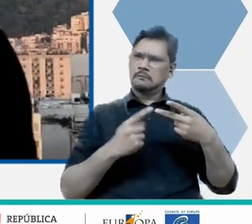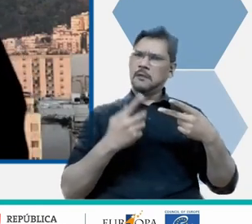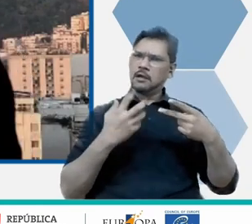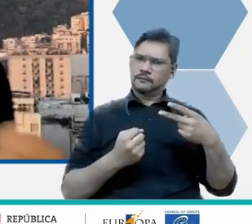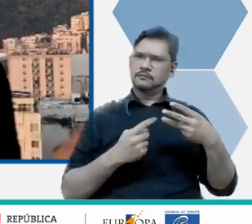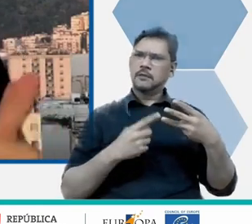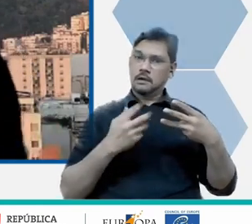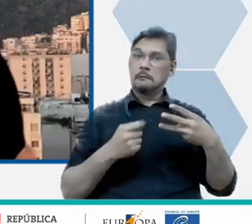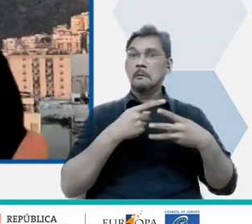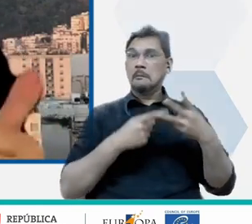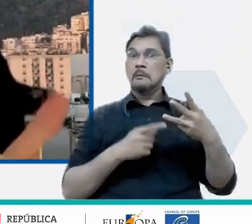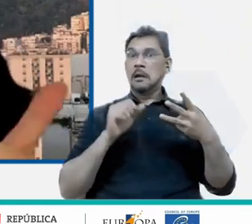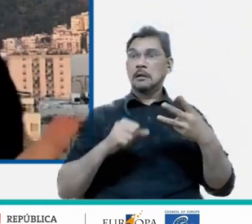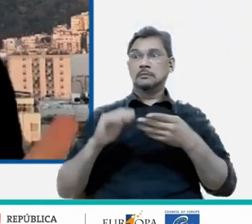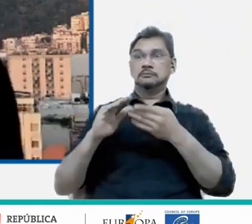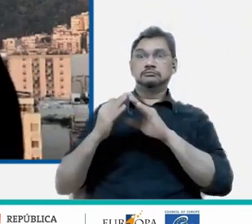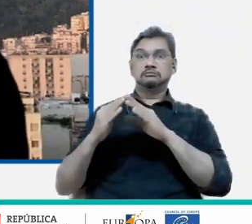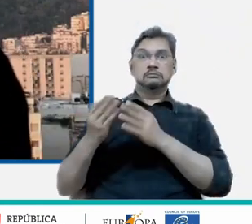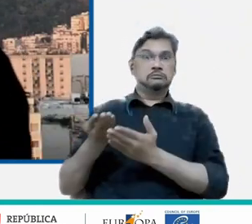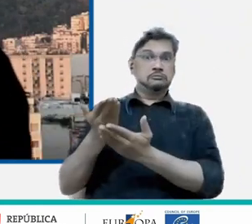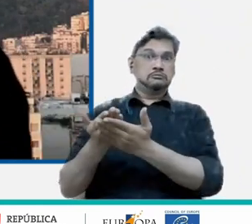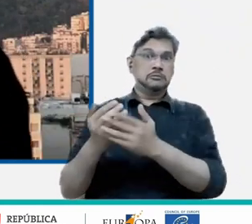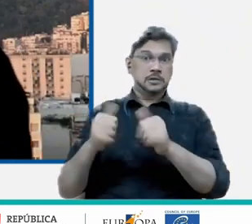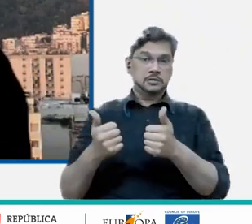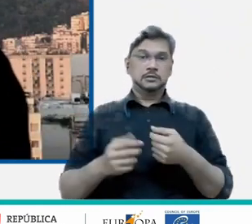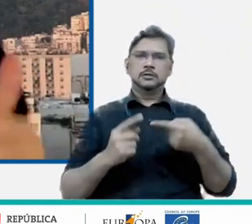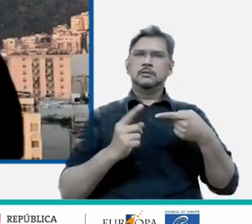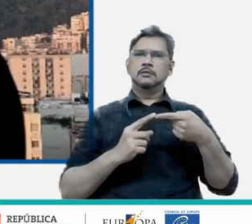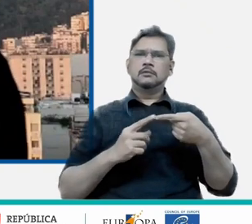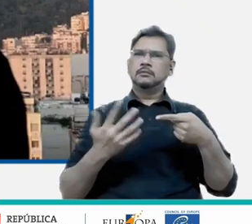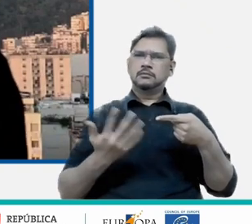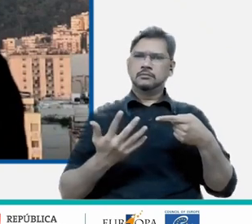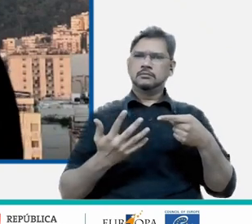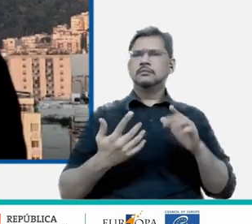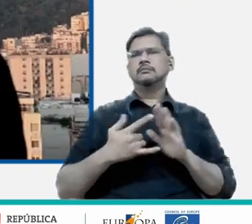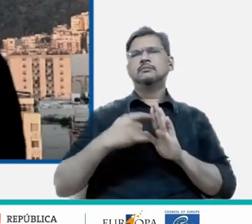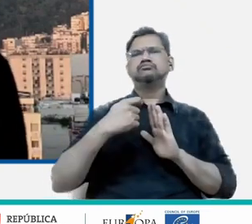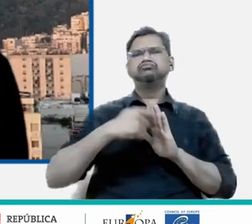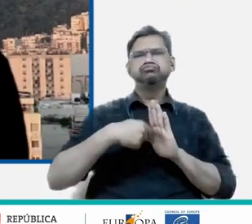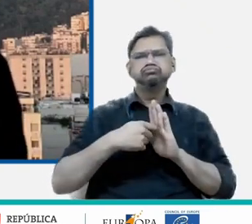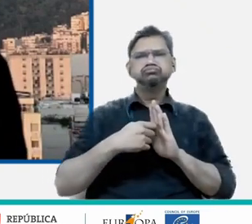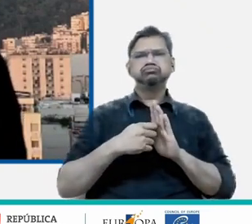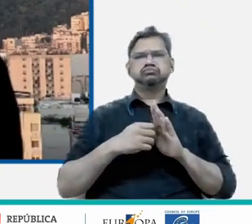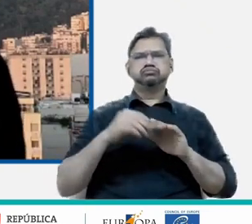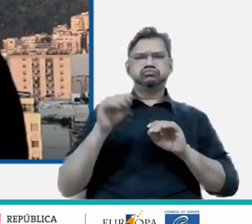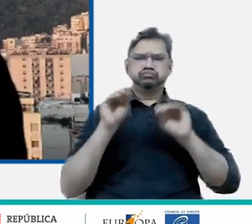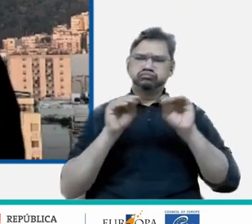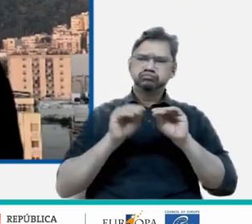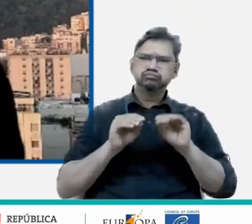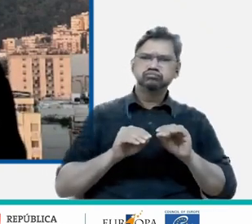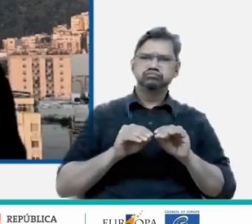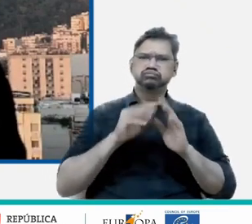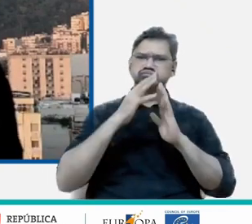to this finance. So the first one is actually touching based on project preparation. So many cities face